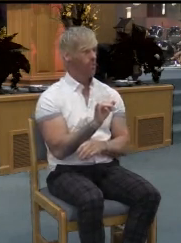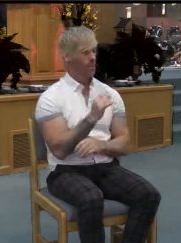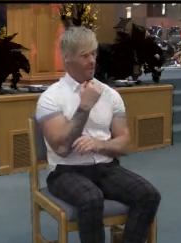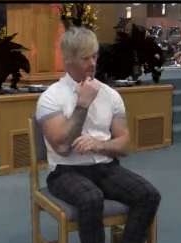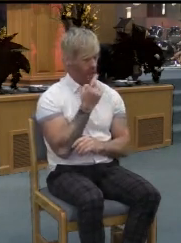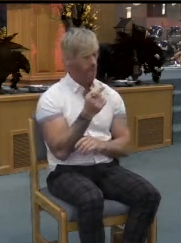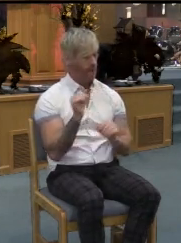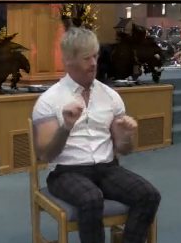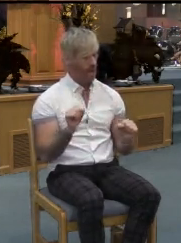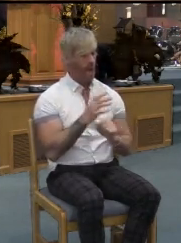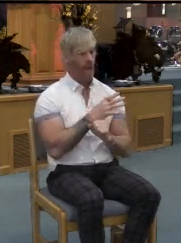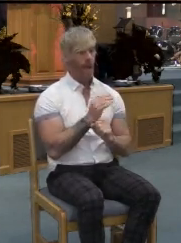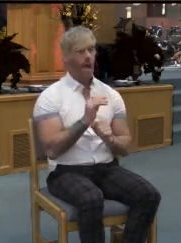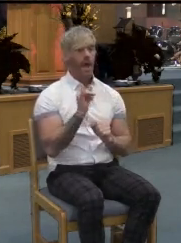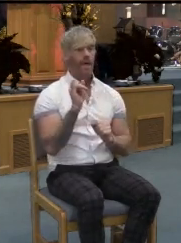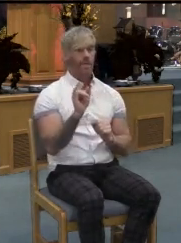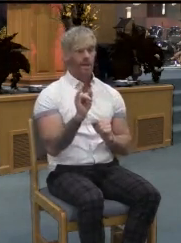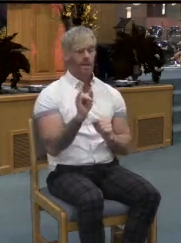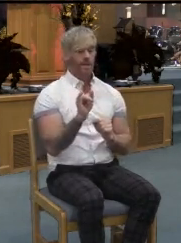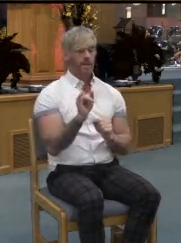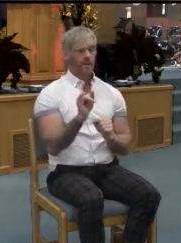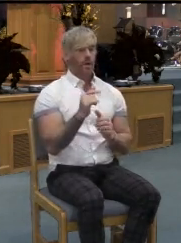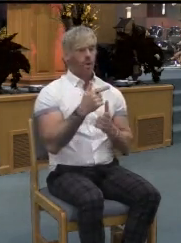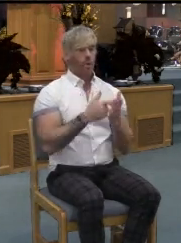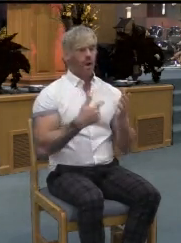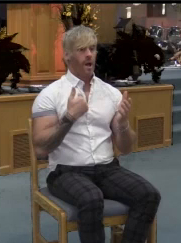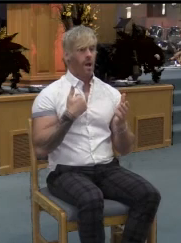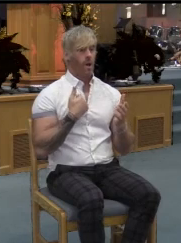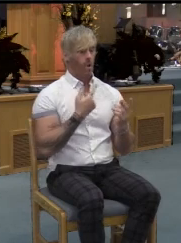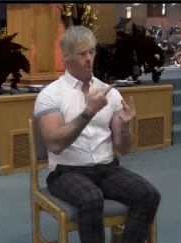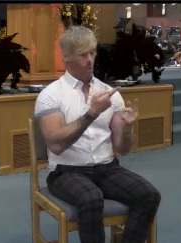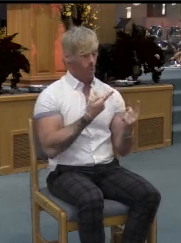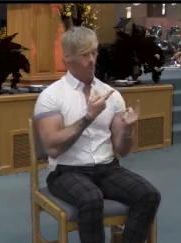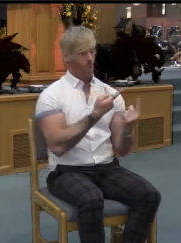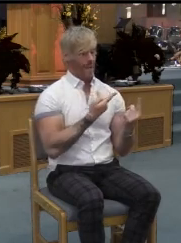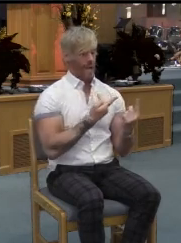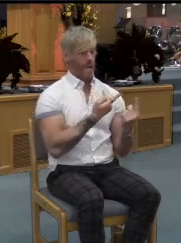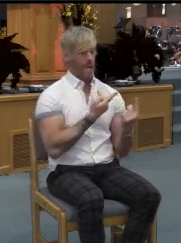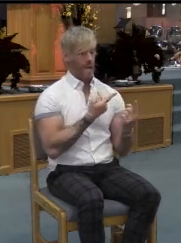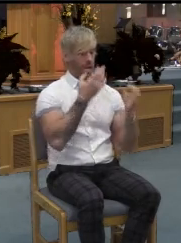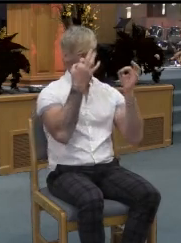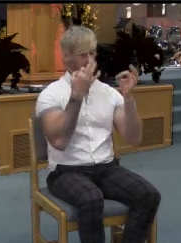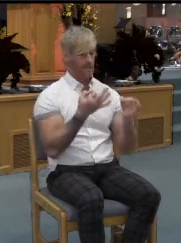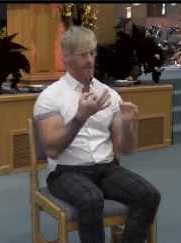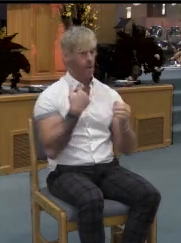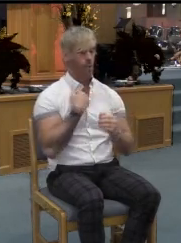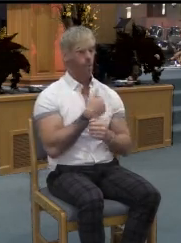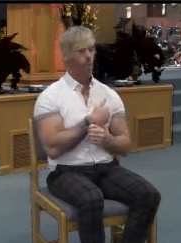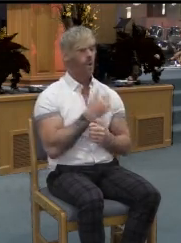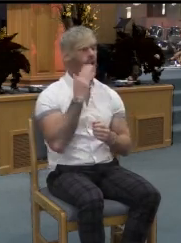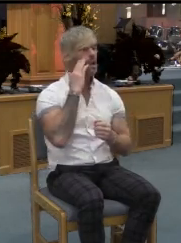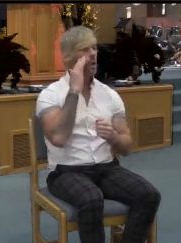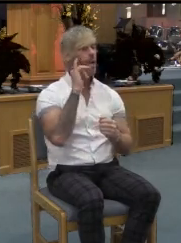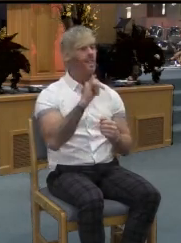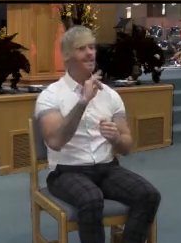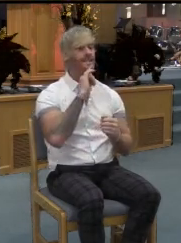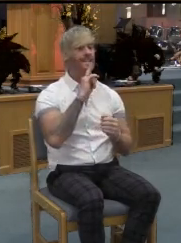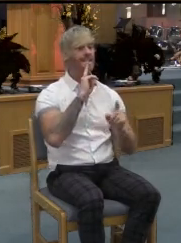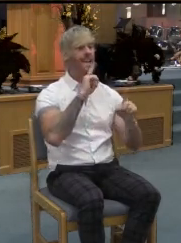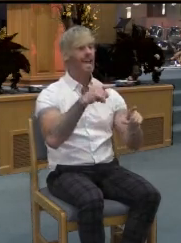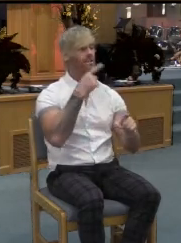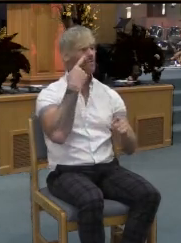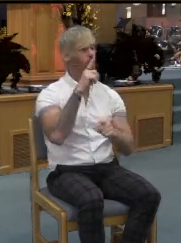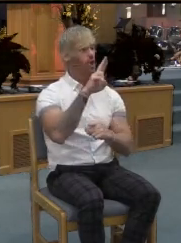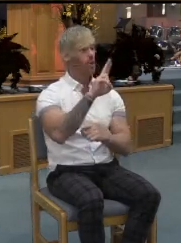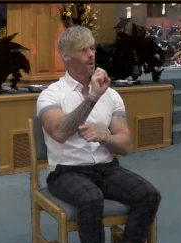And this conclusion is what is the answer for the United States of America and what is